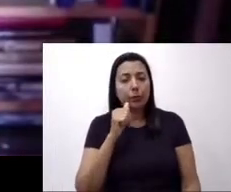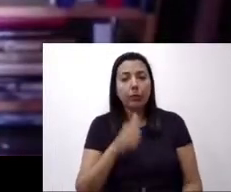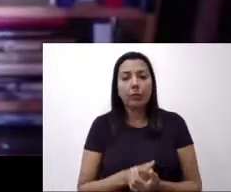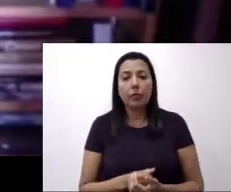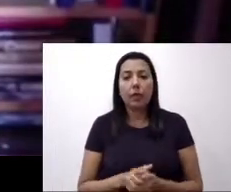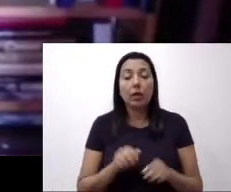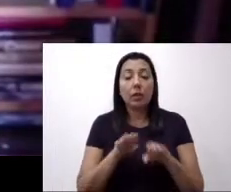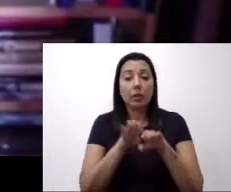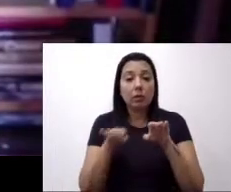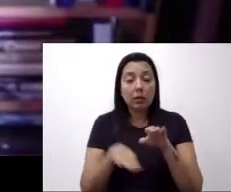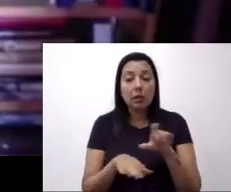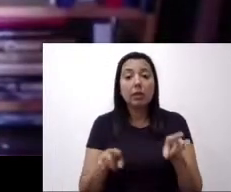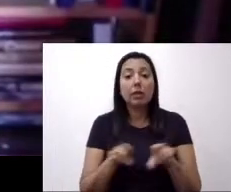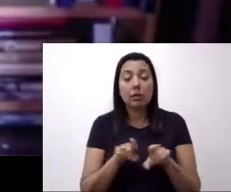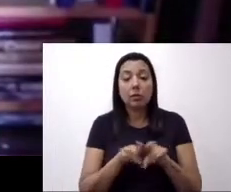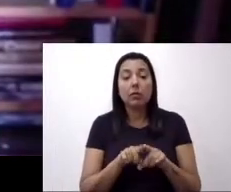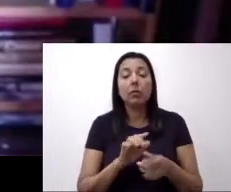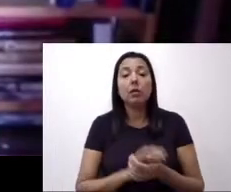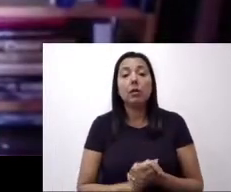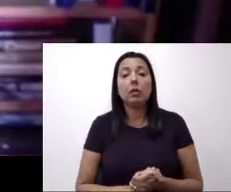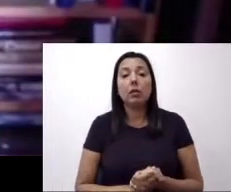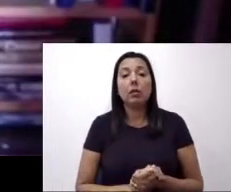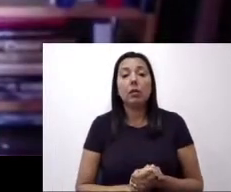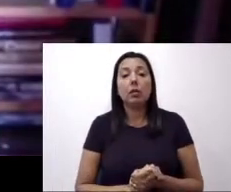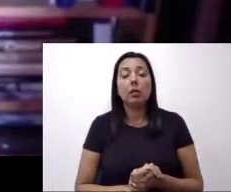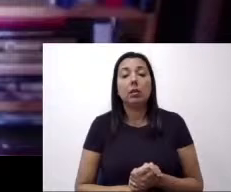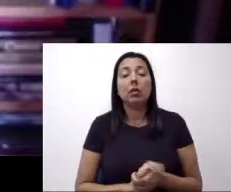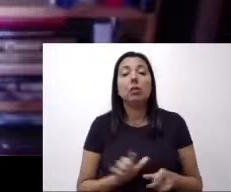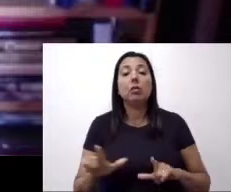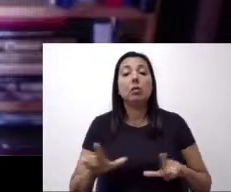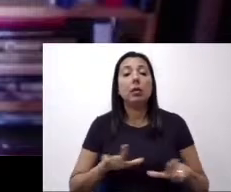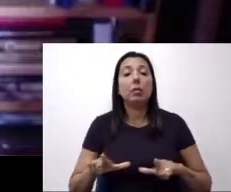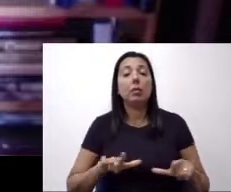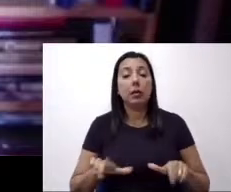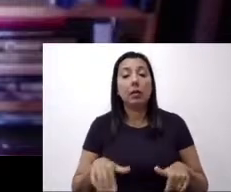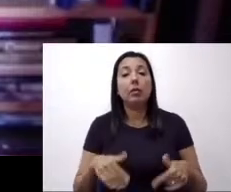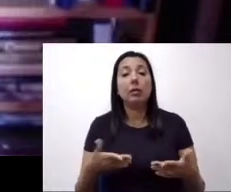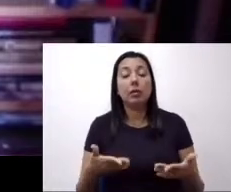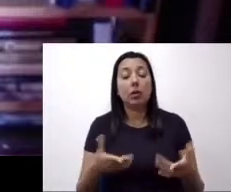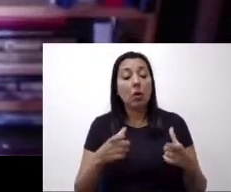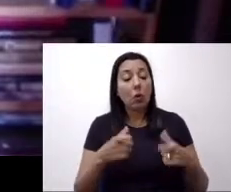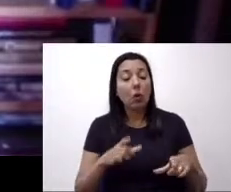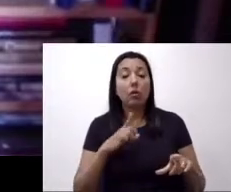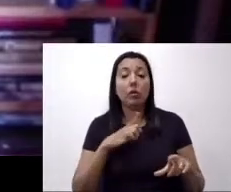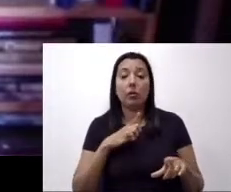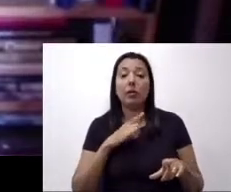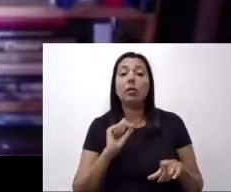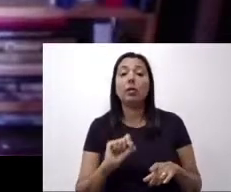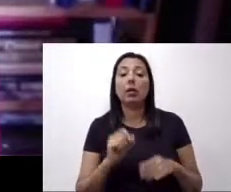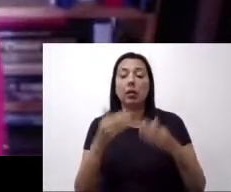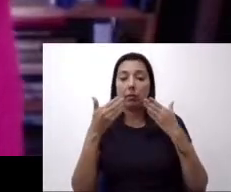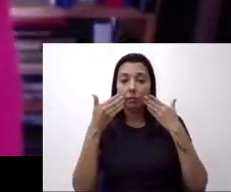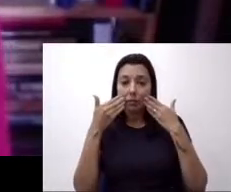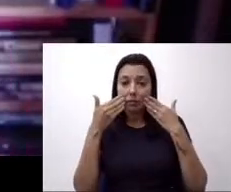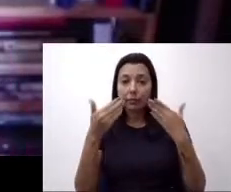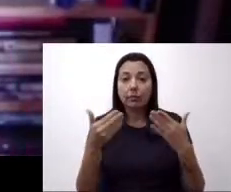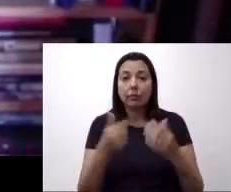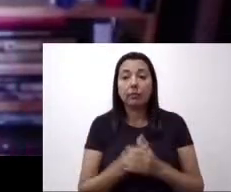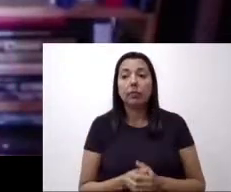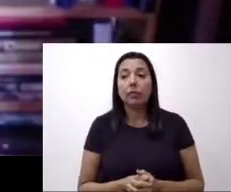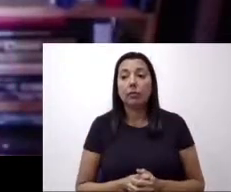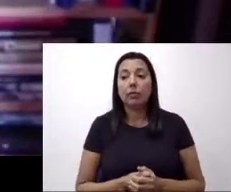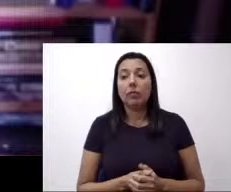labor market, where there is especially an overrepresentation of women in low-paid jobs. These inequalities